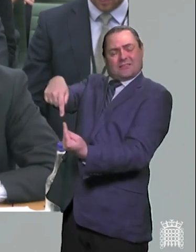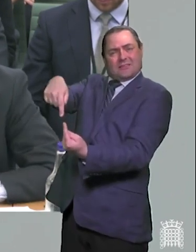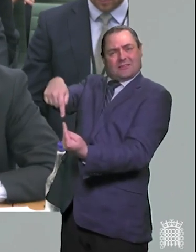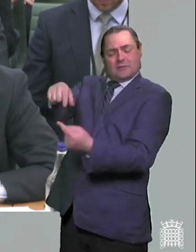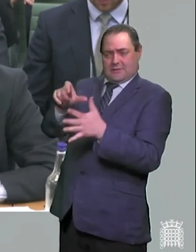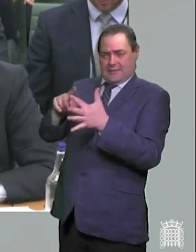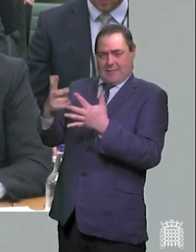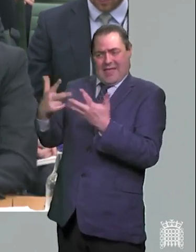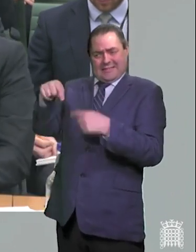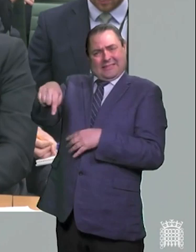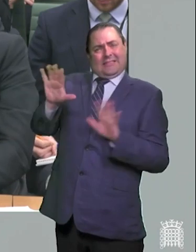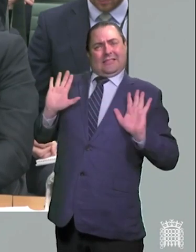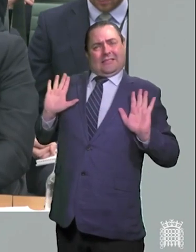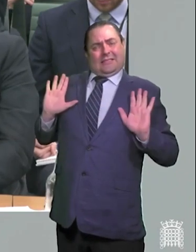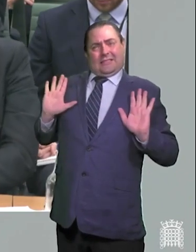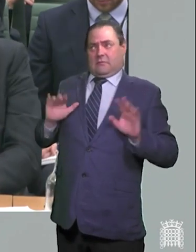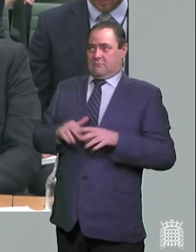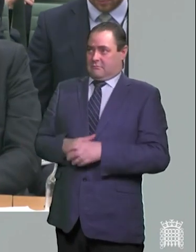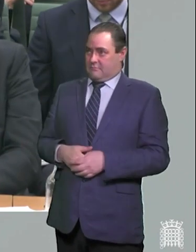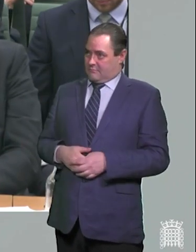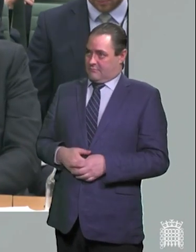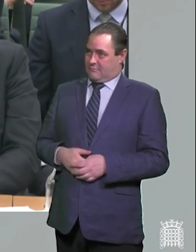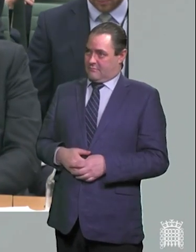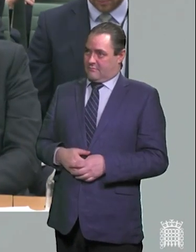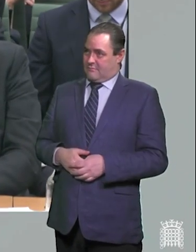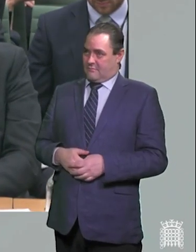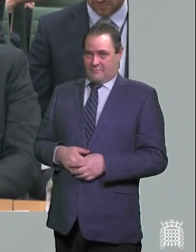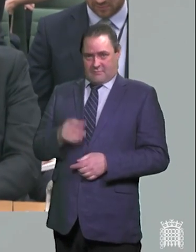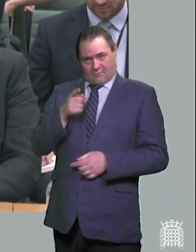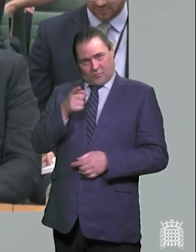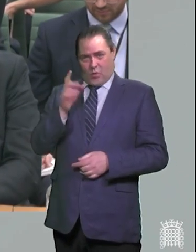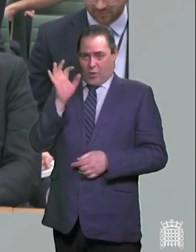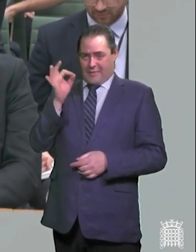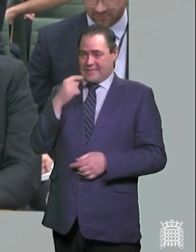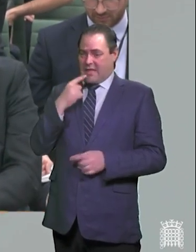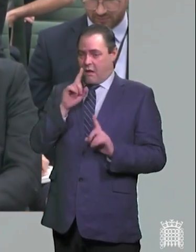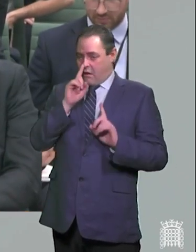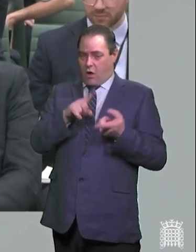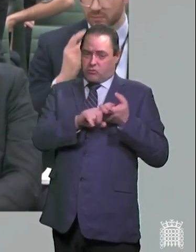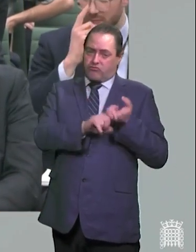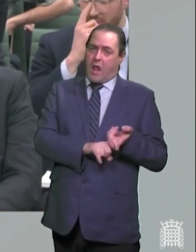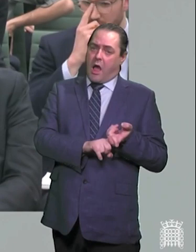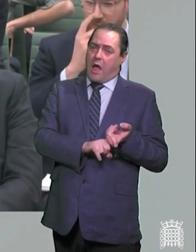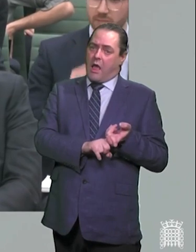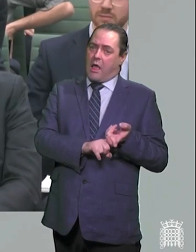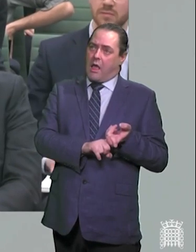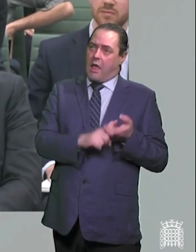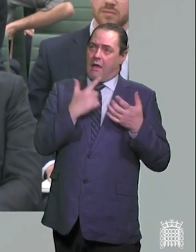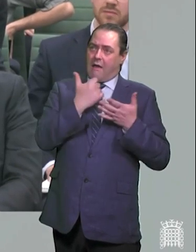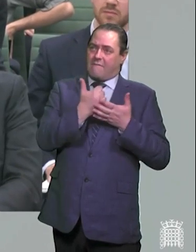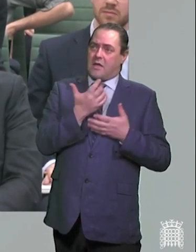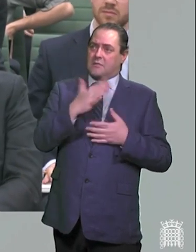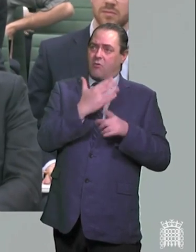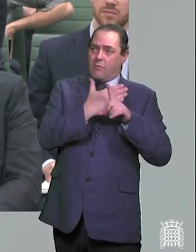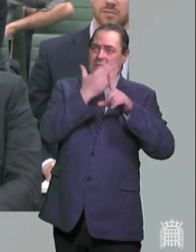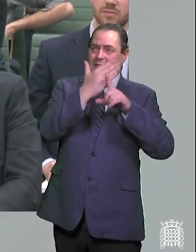on December the 18th. And really, if the committee is going to say that I can't rely on the advice of